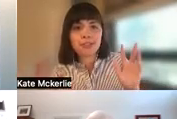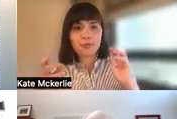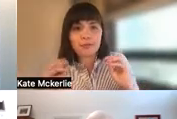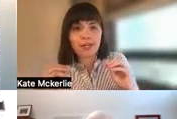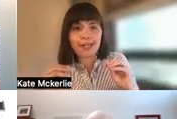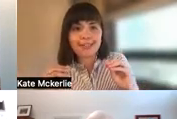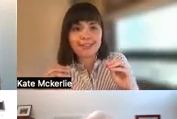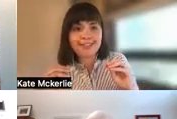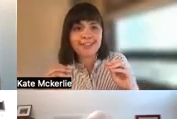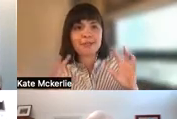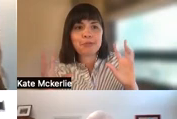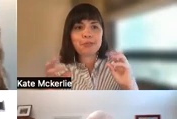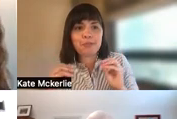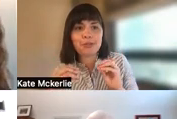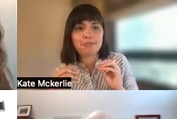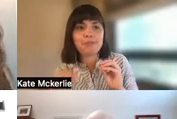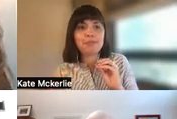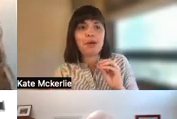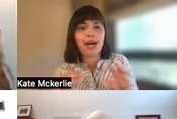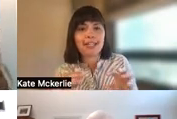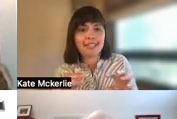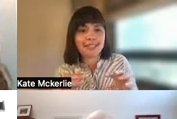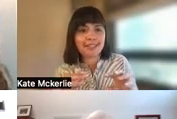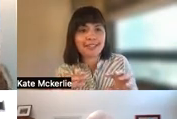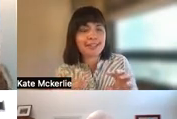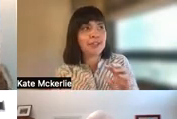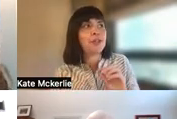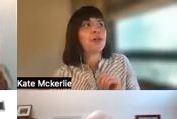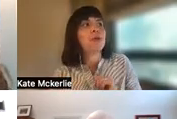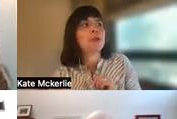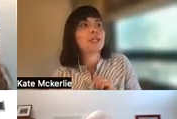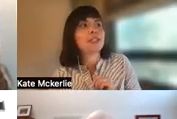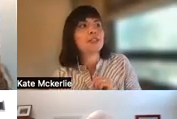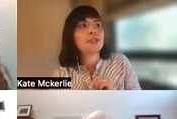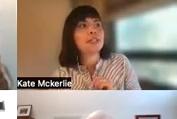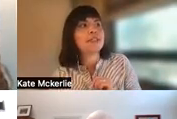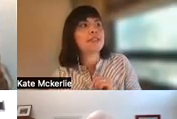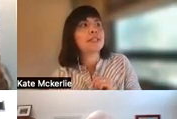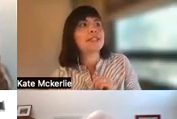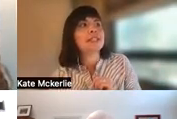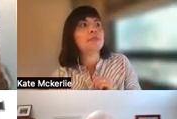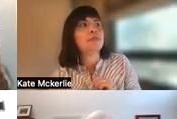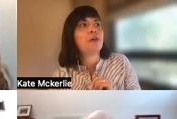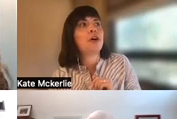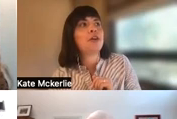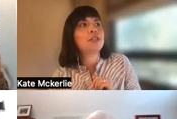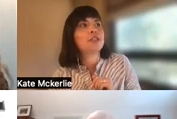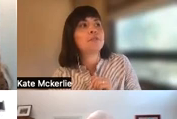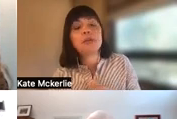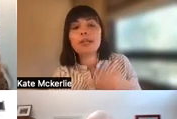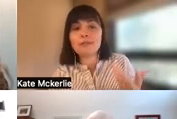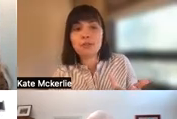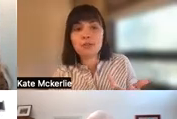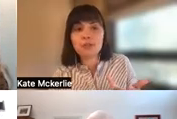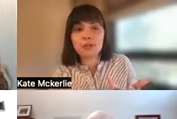opportunity to refine or come up with more ideas. What we're going to do is dig deep, far into